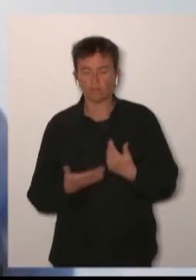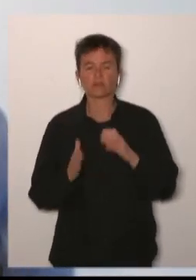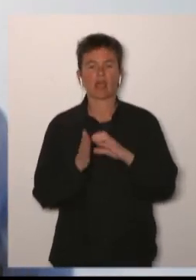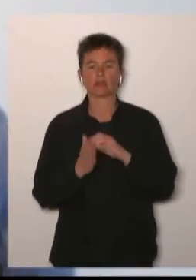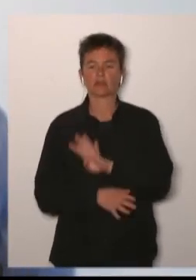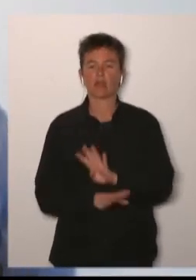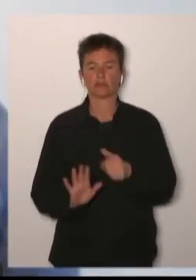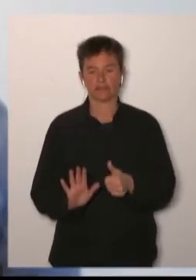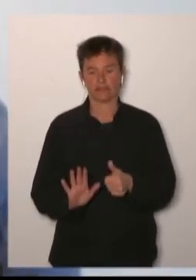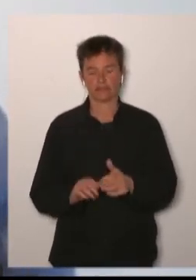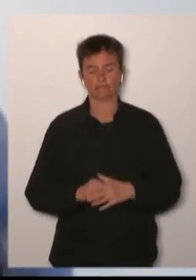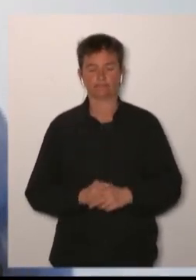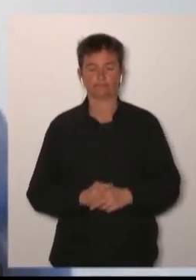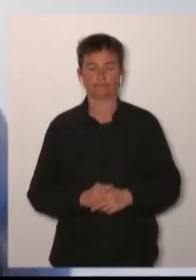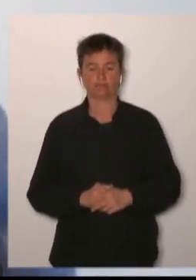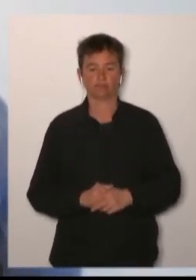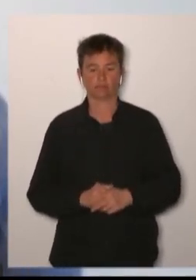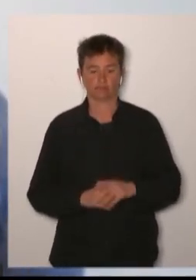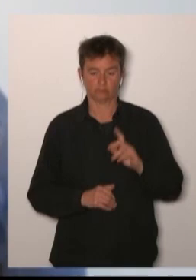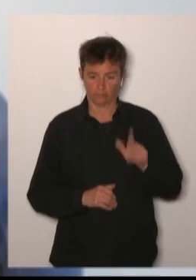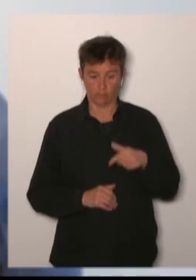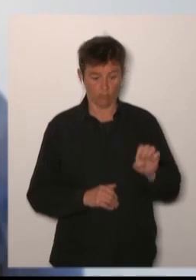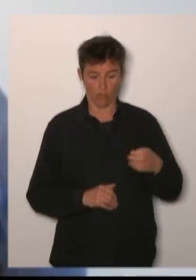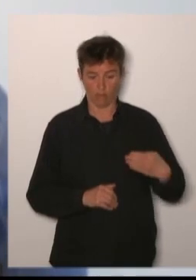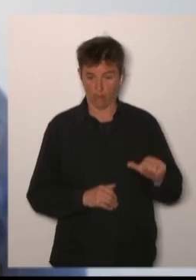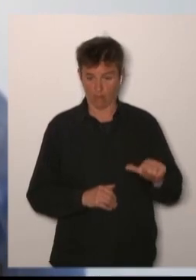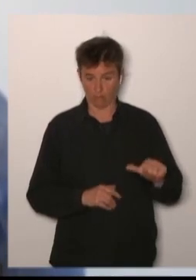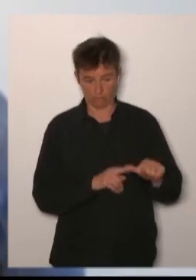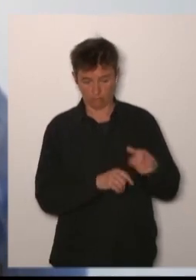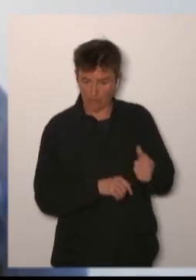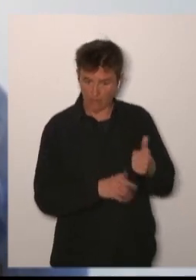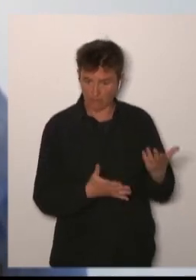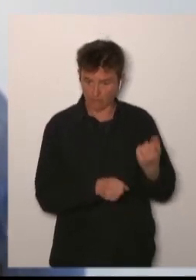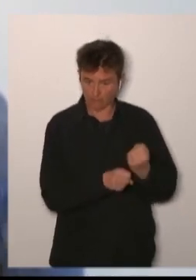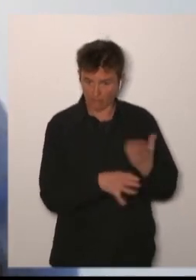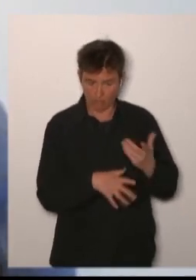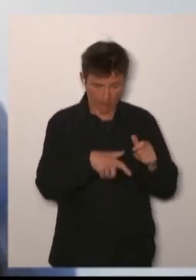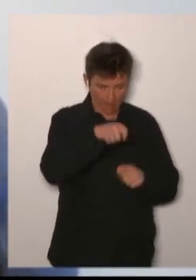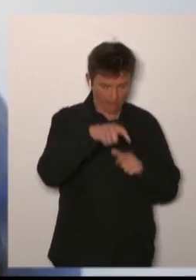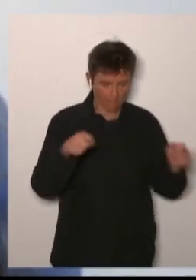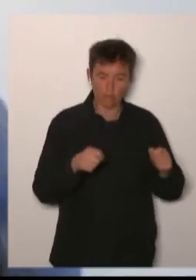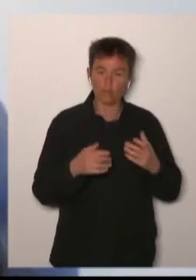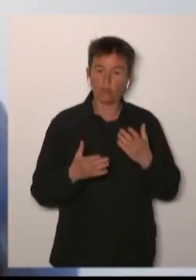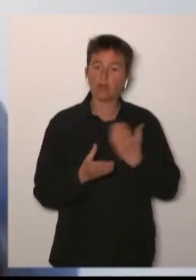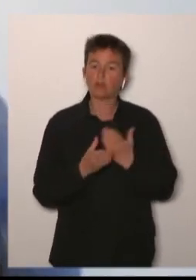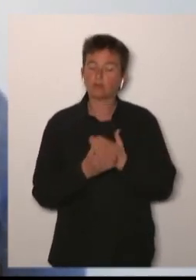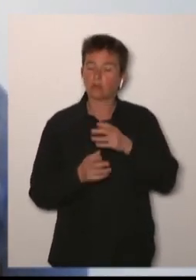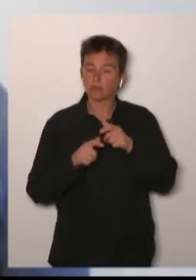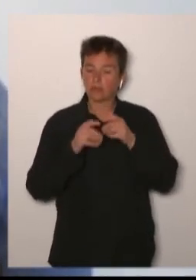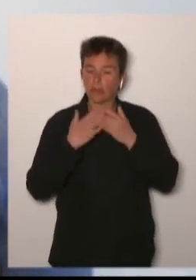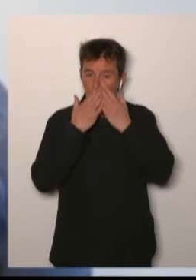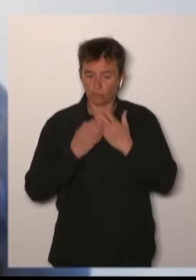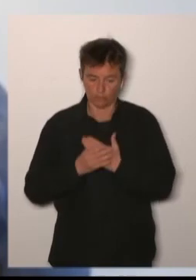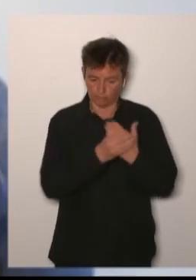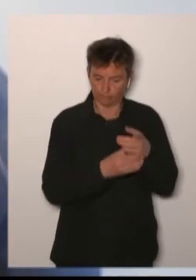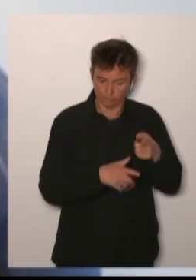then to assess these data to see that these are included into the label. But this is